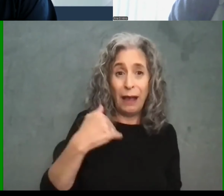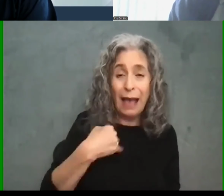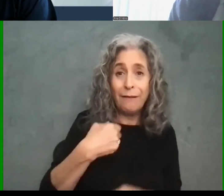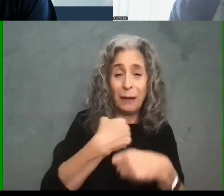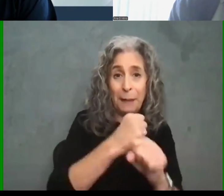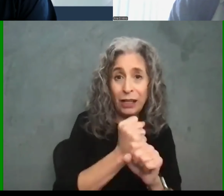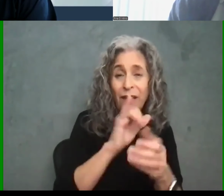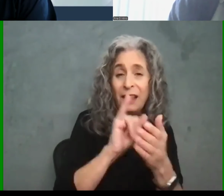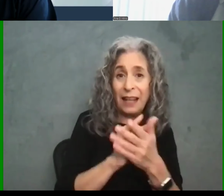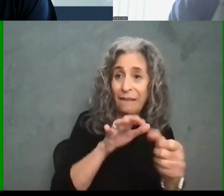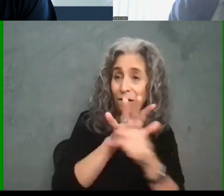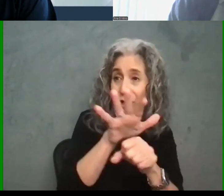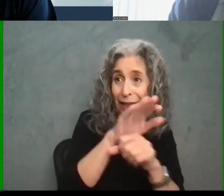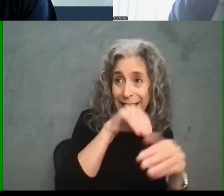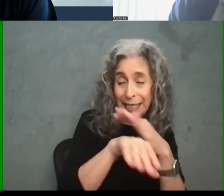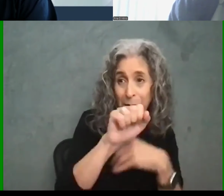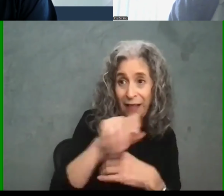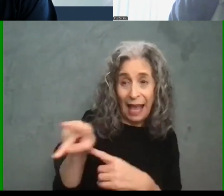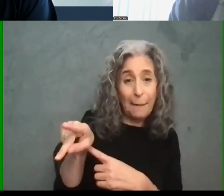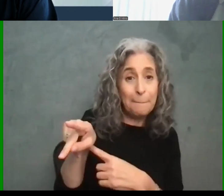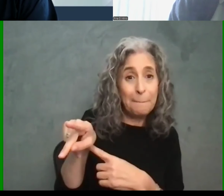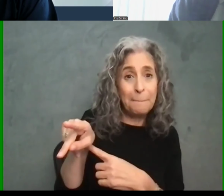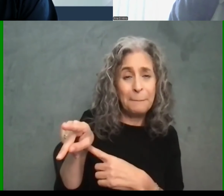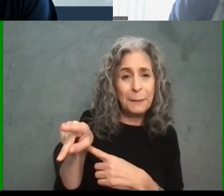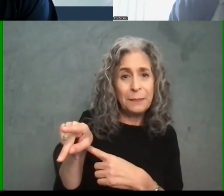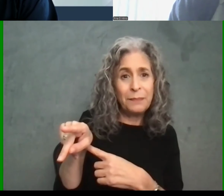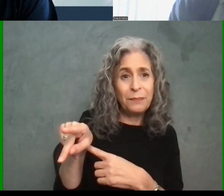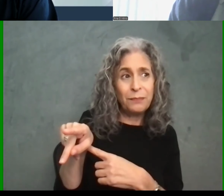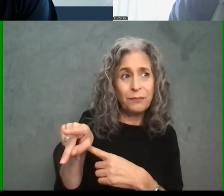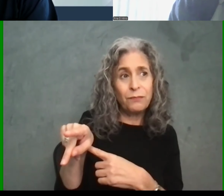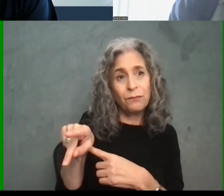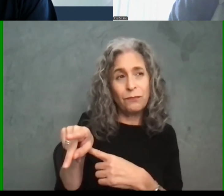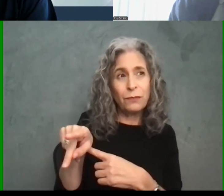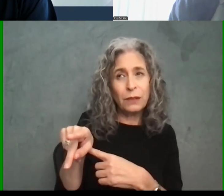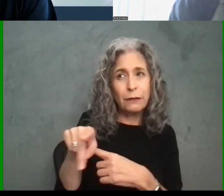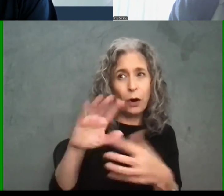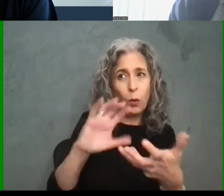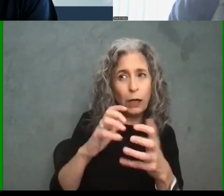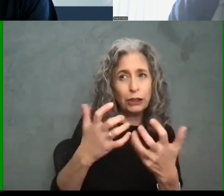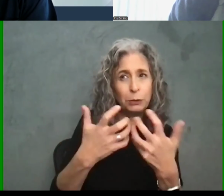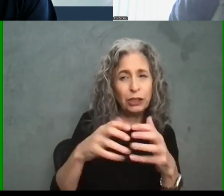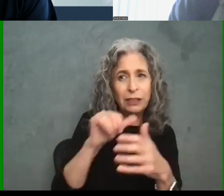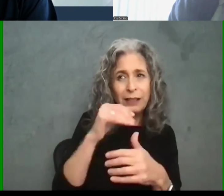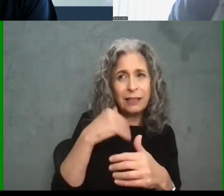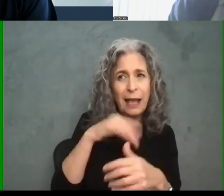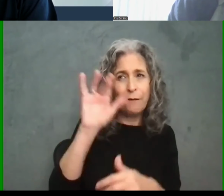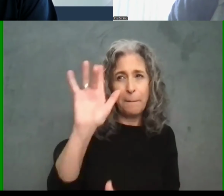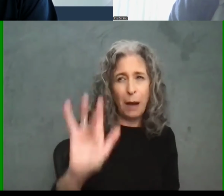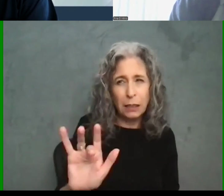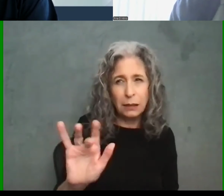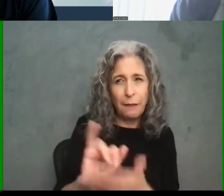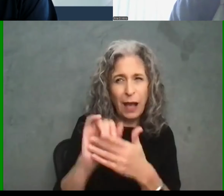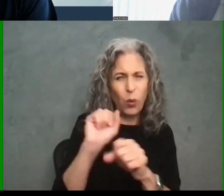that has a fully accessible app to a washing machine that doesn't have buttons that